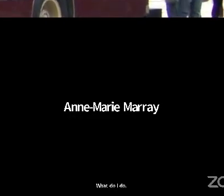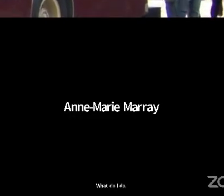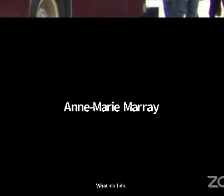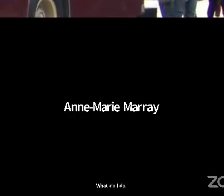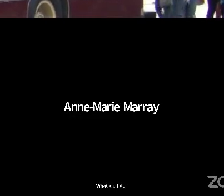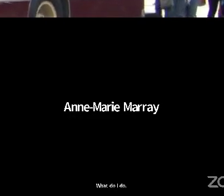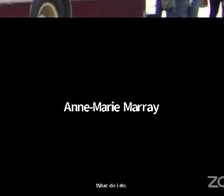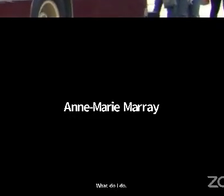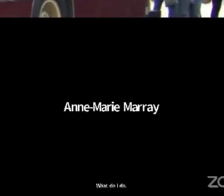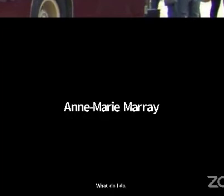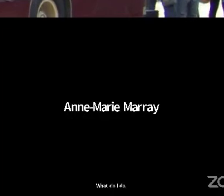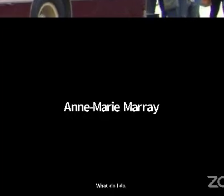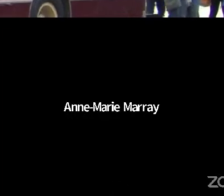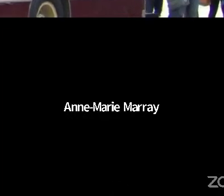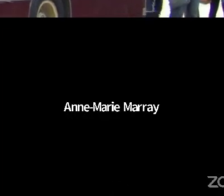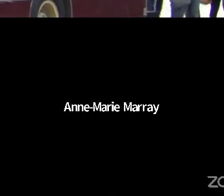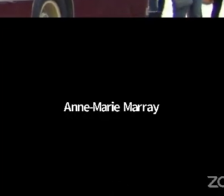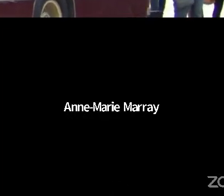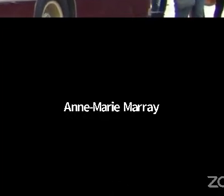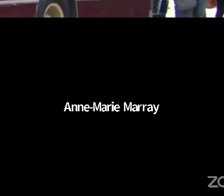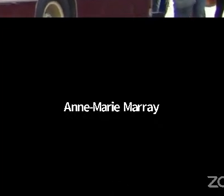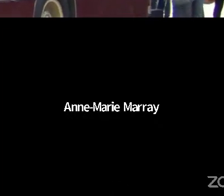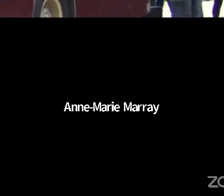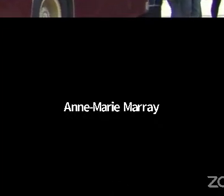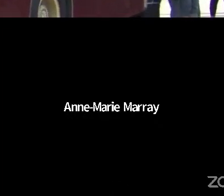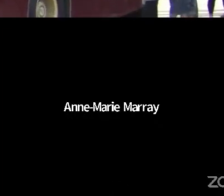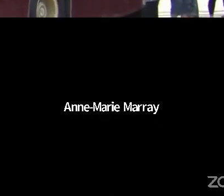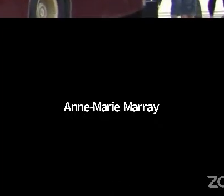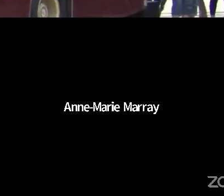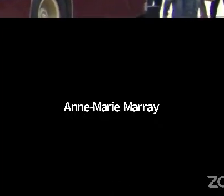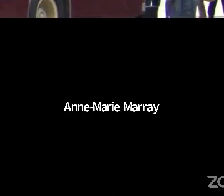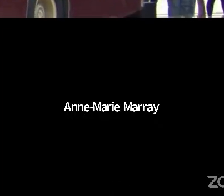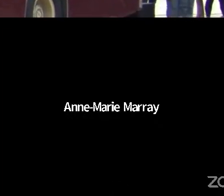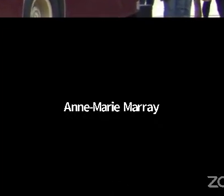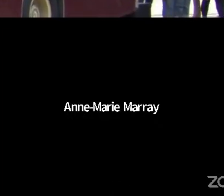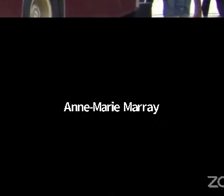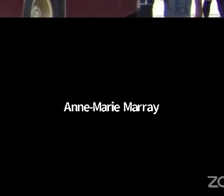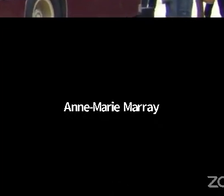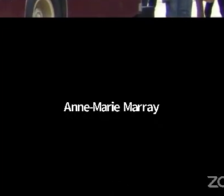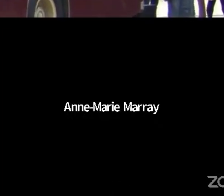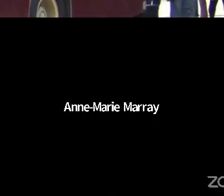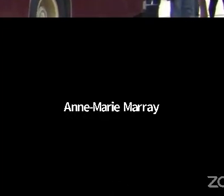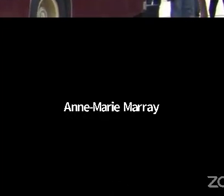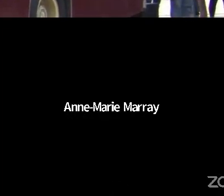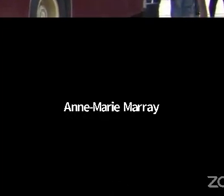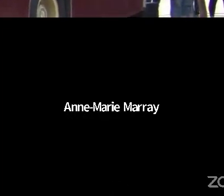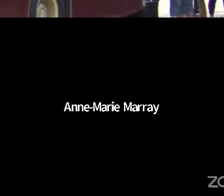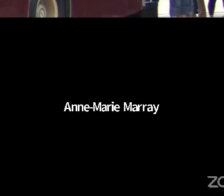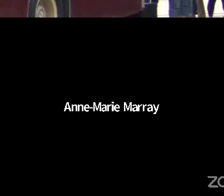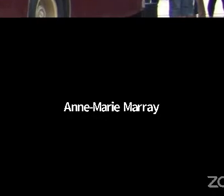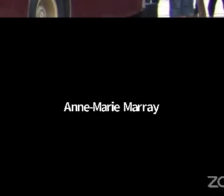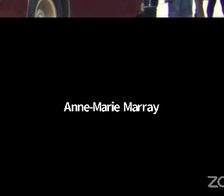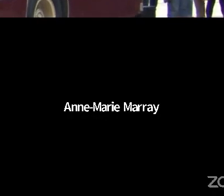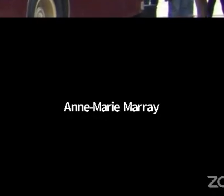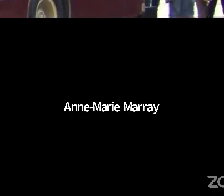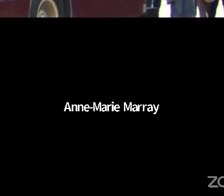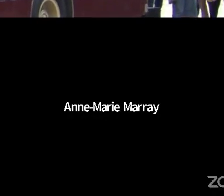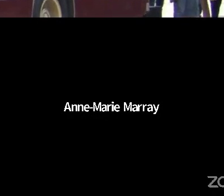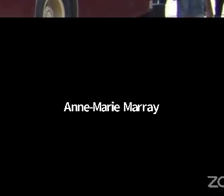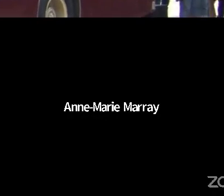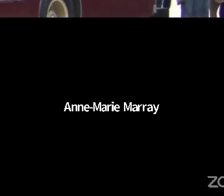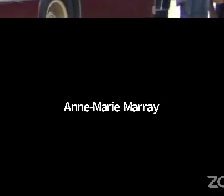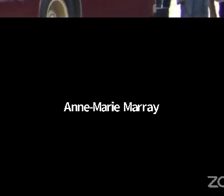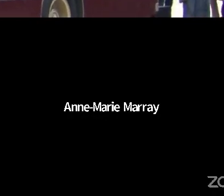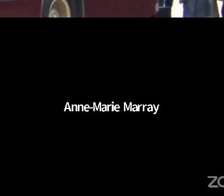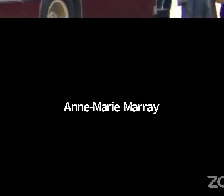Here we are. It's 1978. We're full of life and cheer. Our smiles